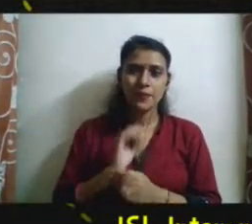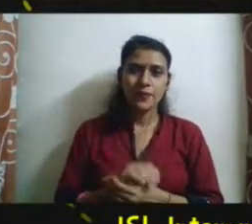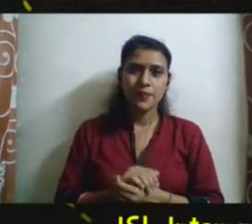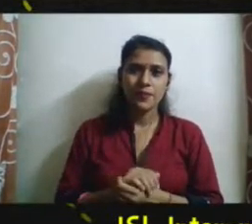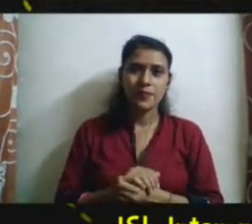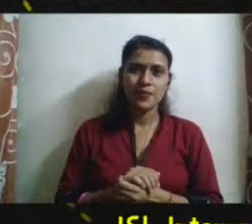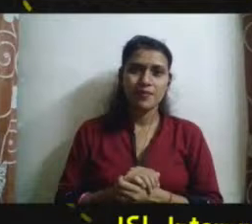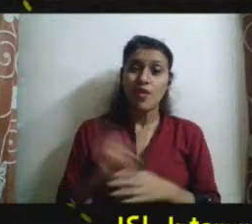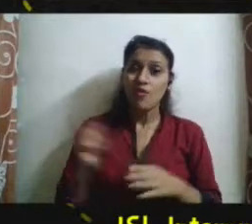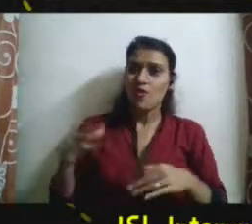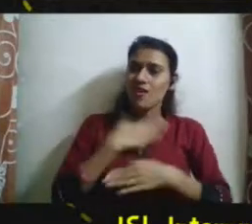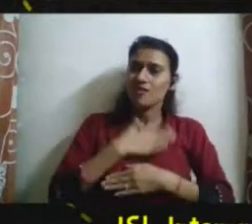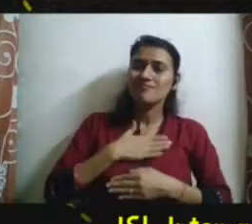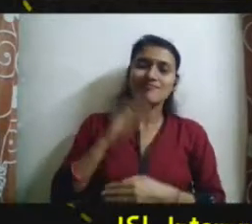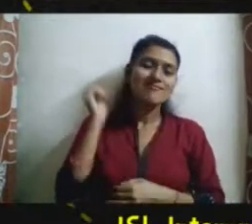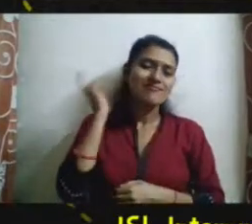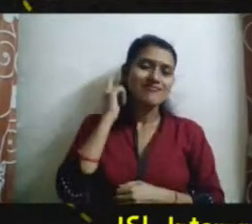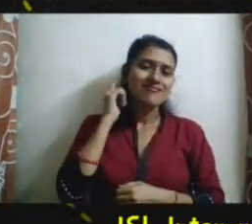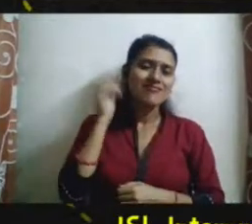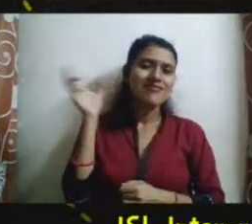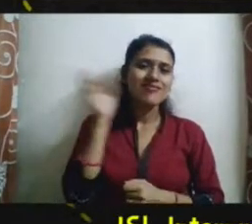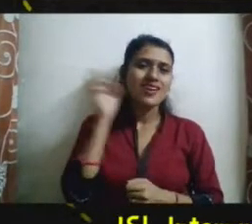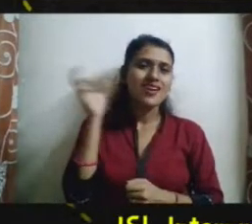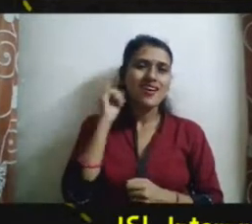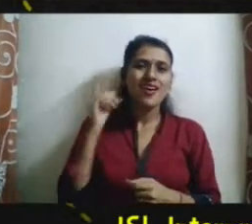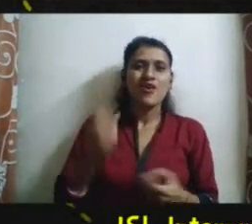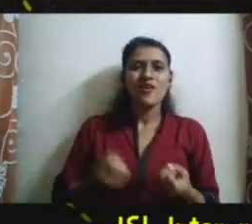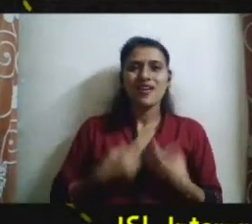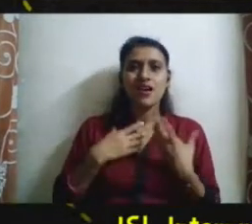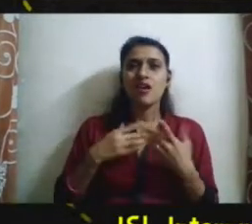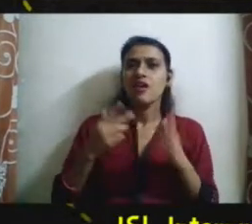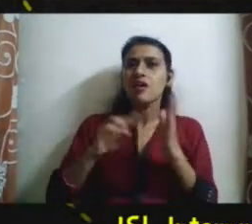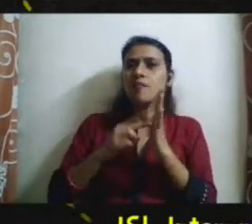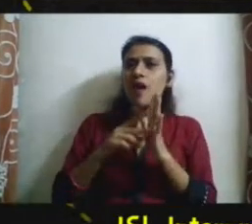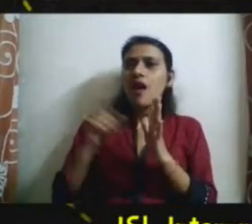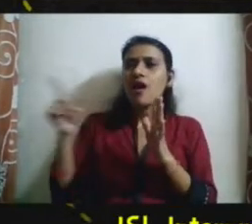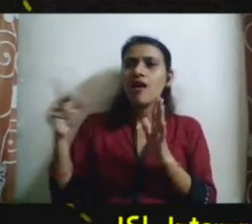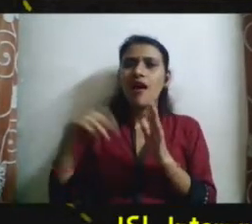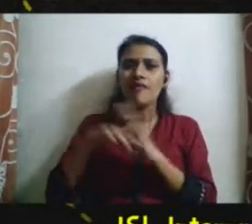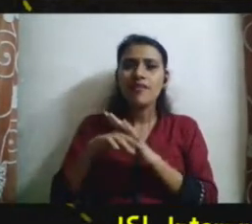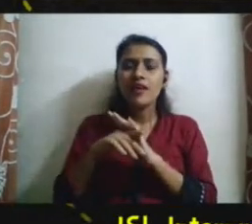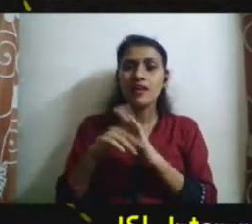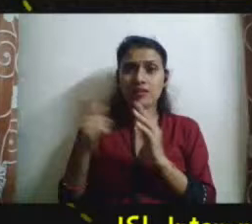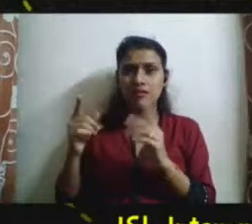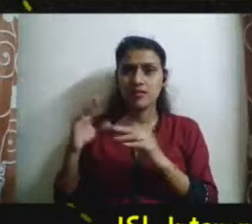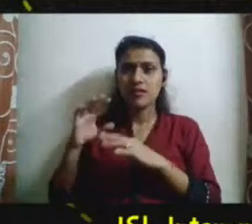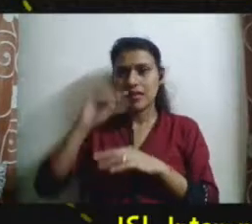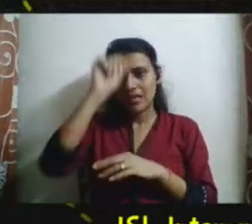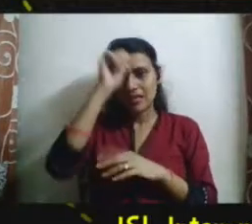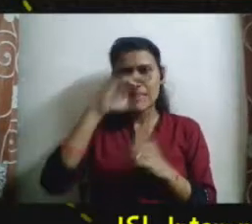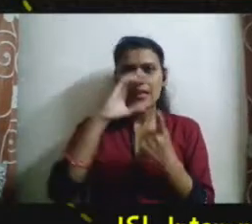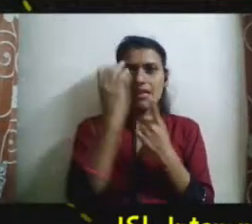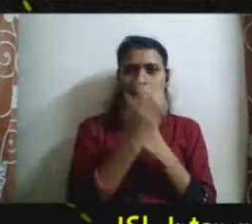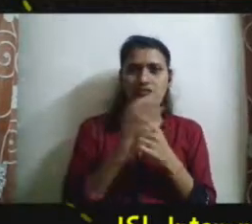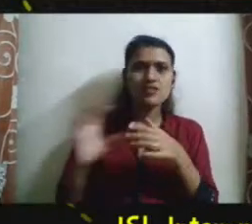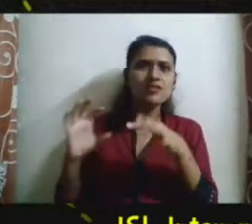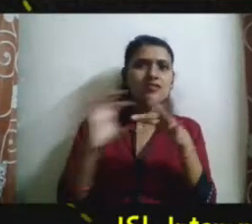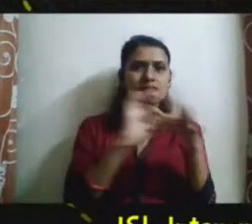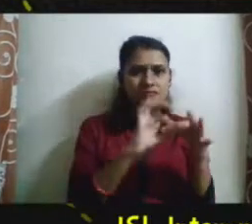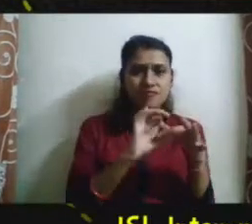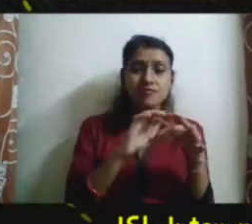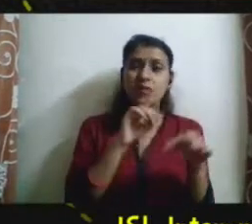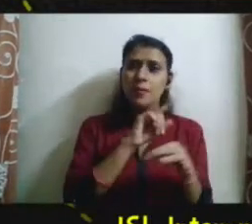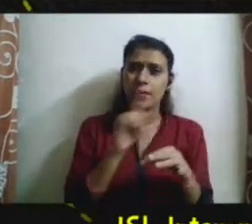enjoy them without the elaboration that is so much a part of the Hindustani music tradition. But